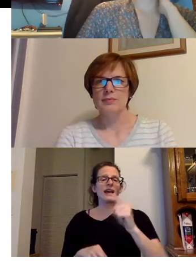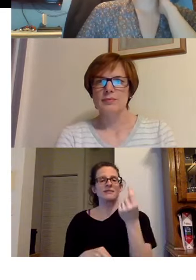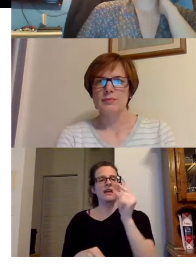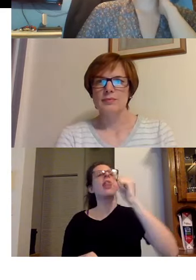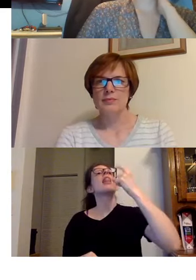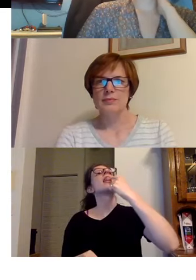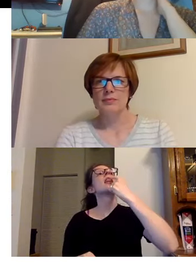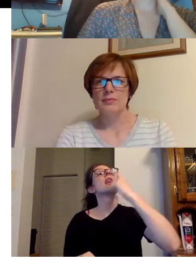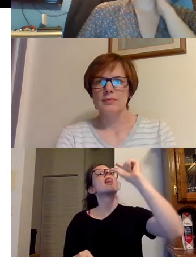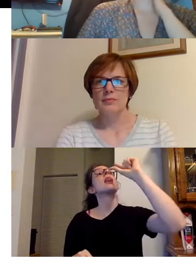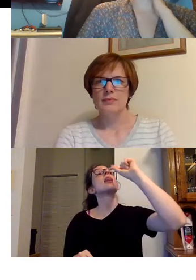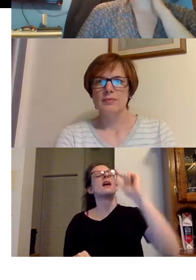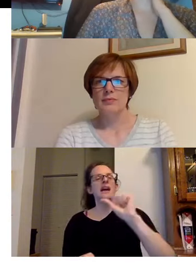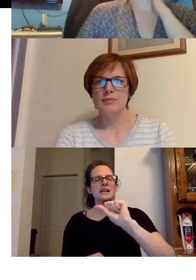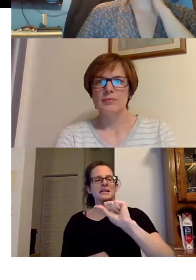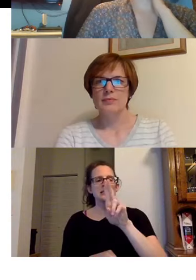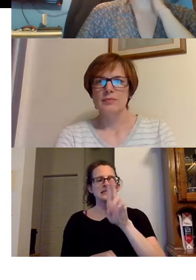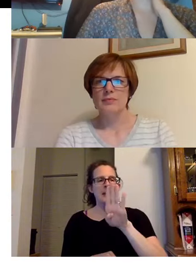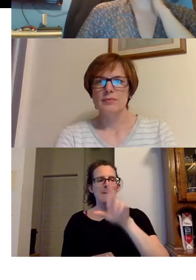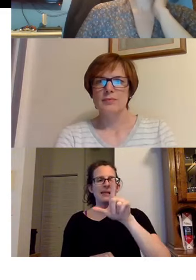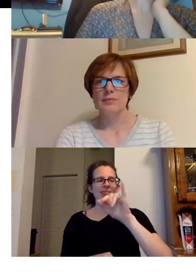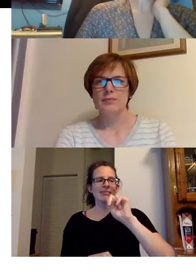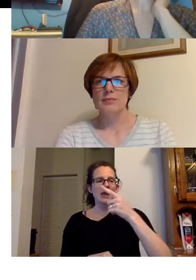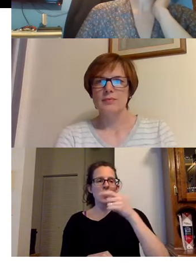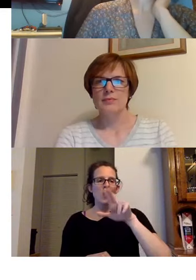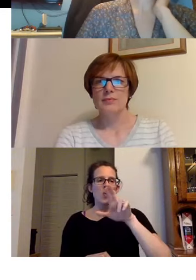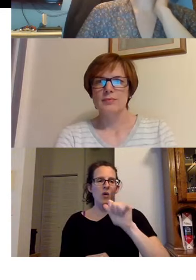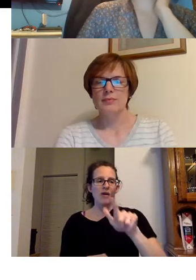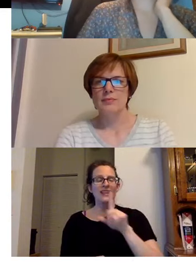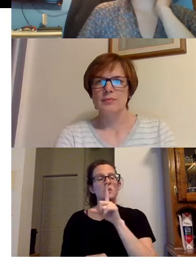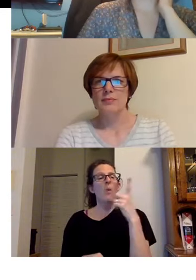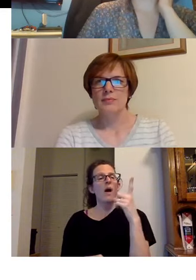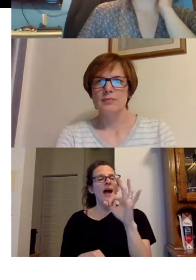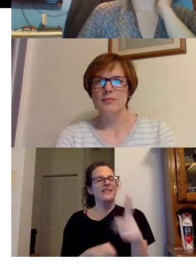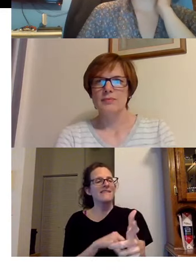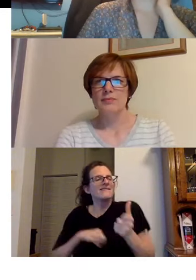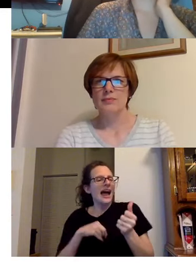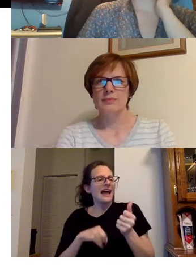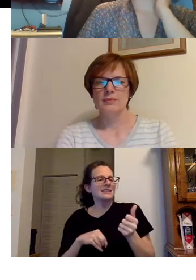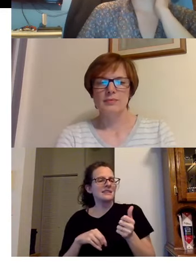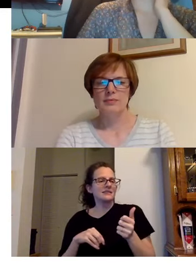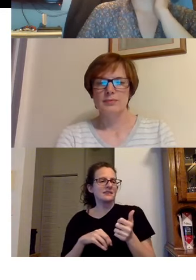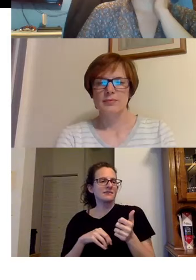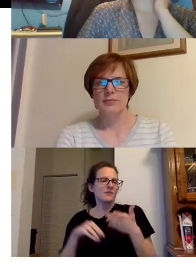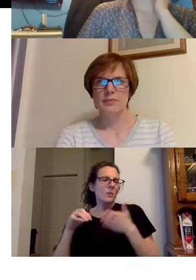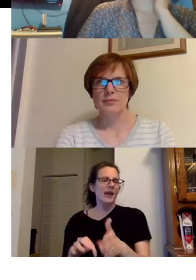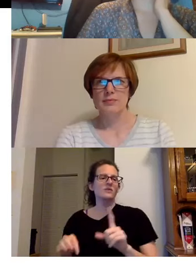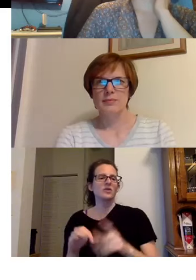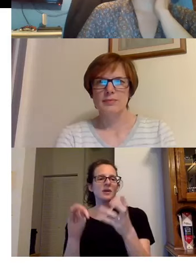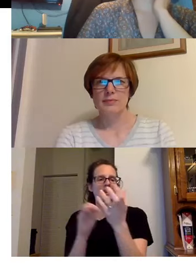called sublingual, below your tongue. And that is one of the fastest methods to get all of the essential oil goodness into your